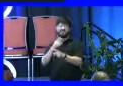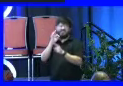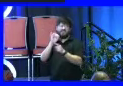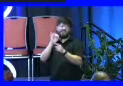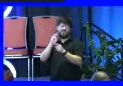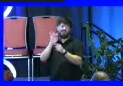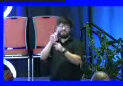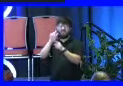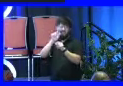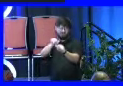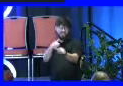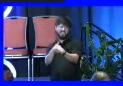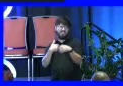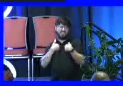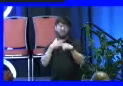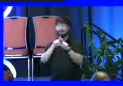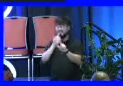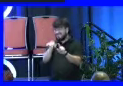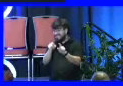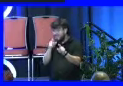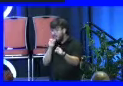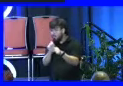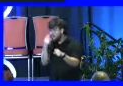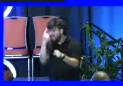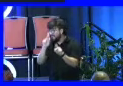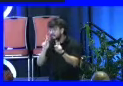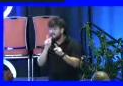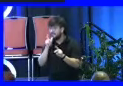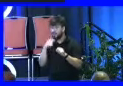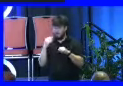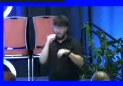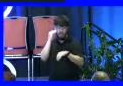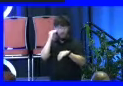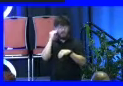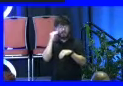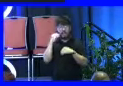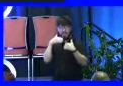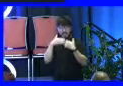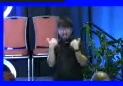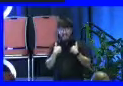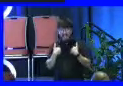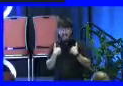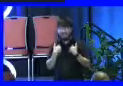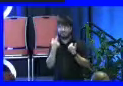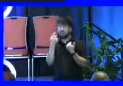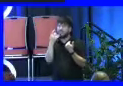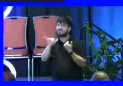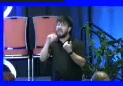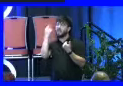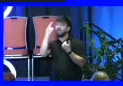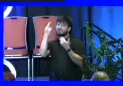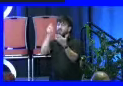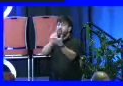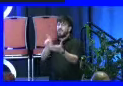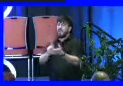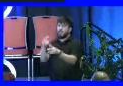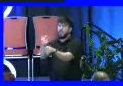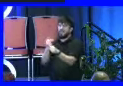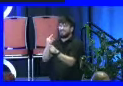that formula working for people experiencing homelessness? So one of the things we're doing is looking at the data that comes in on a weekly basis to see